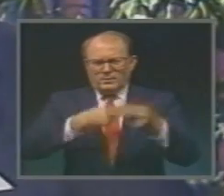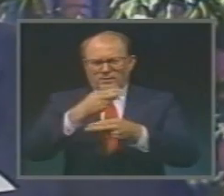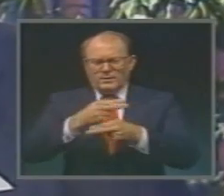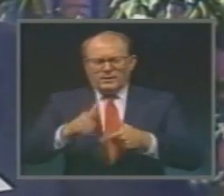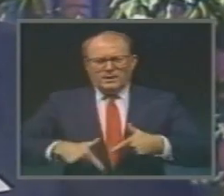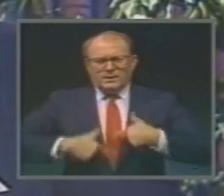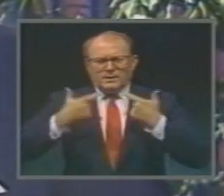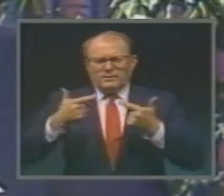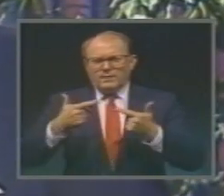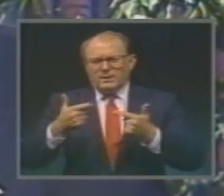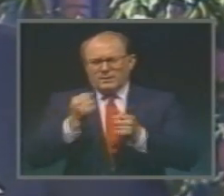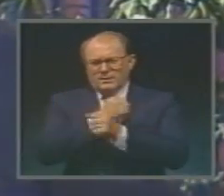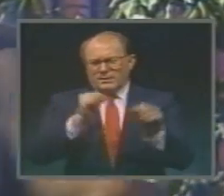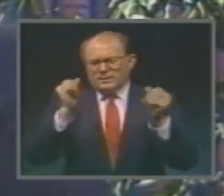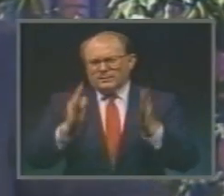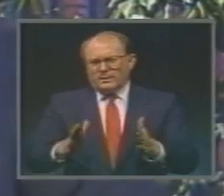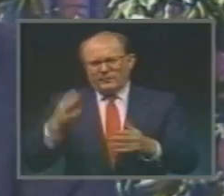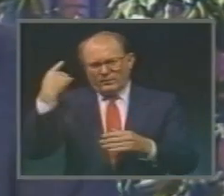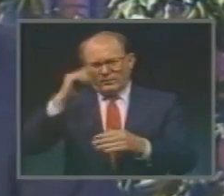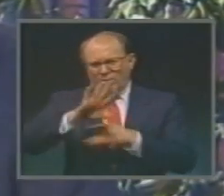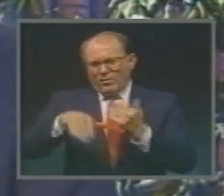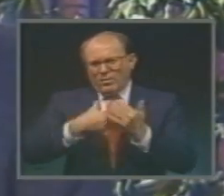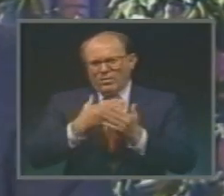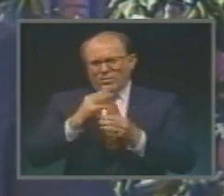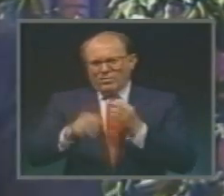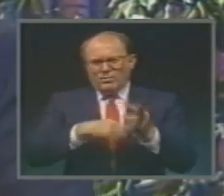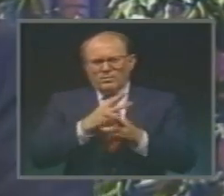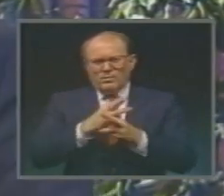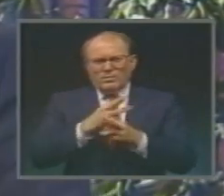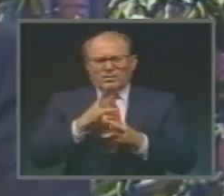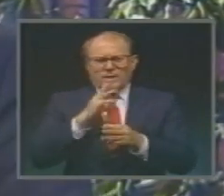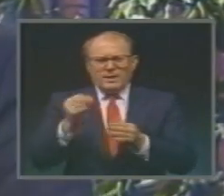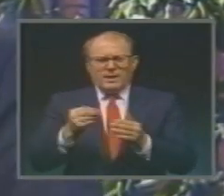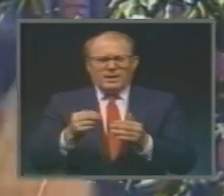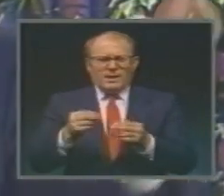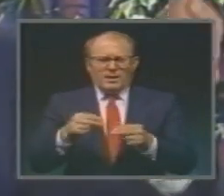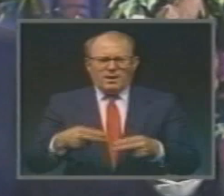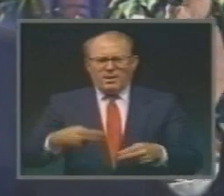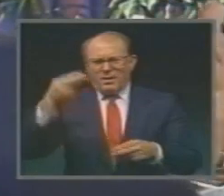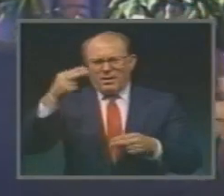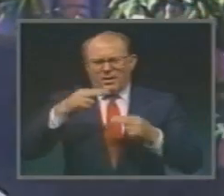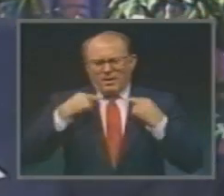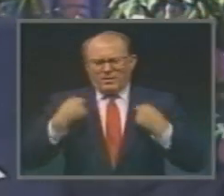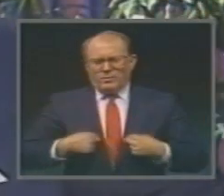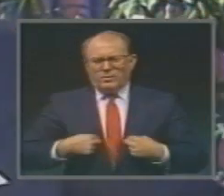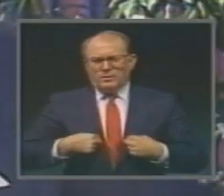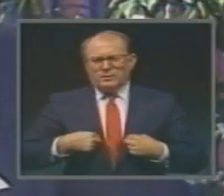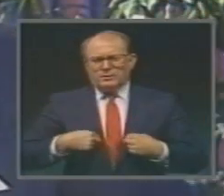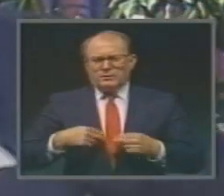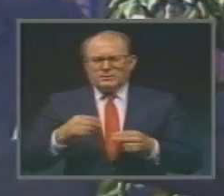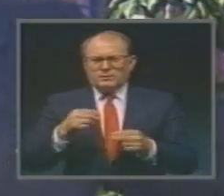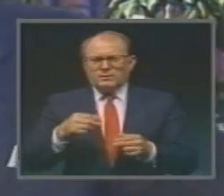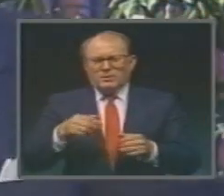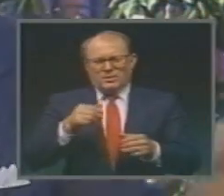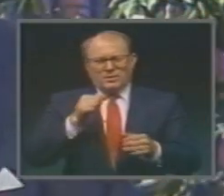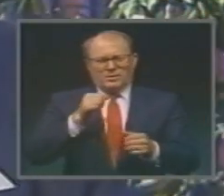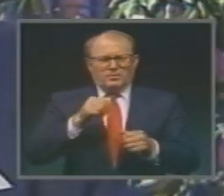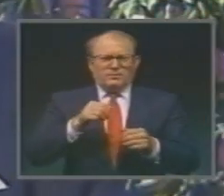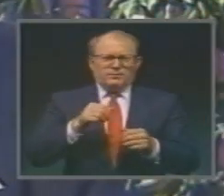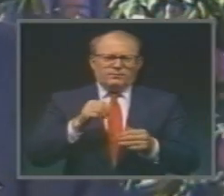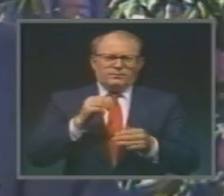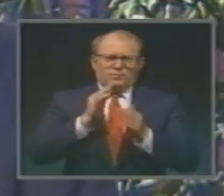a presence, a Savior for all the world, and high priest living and interceding for every child of God